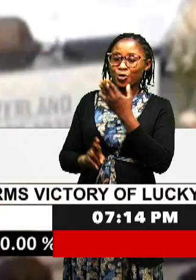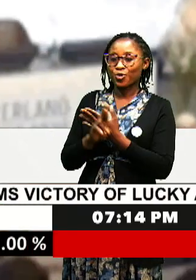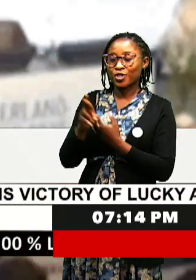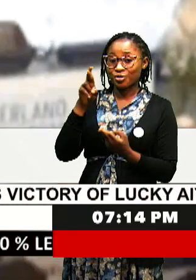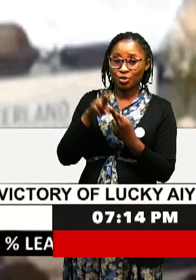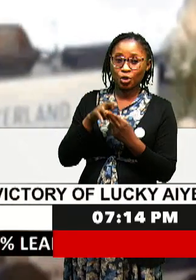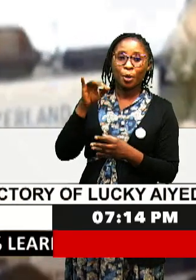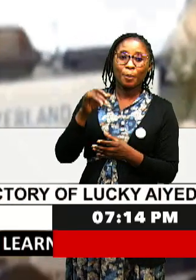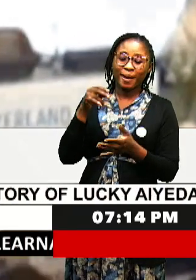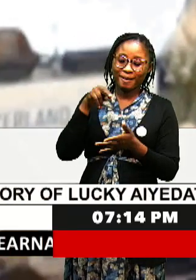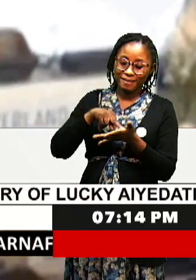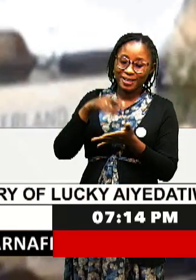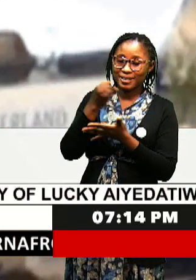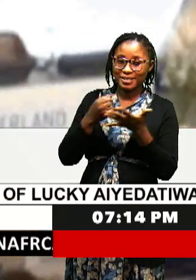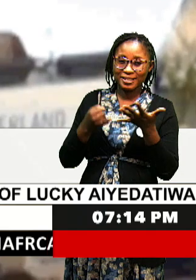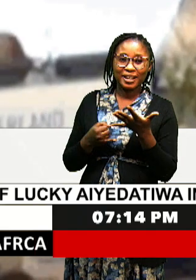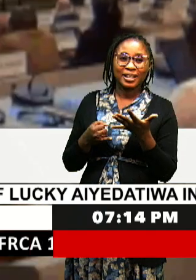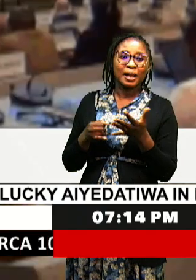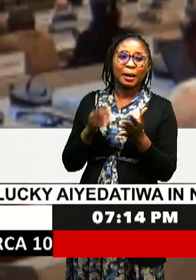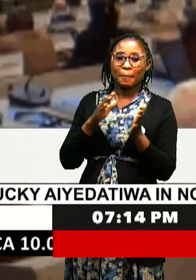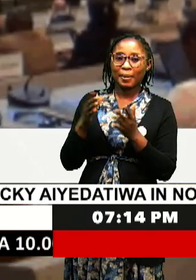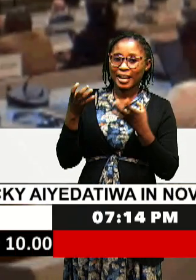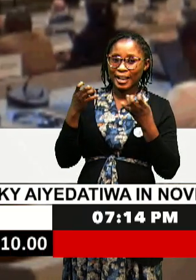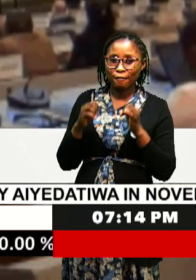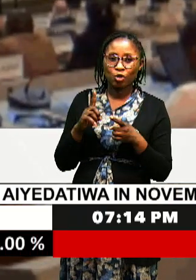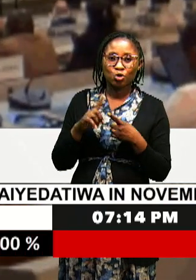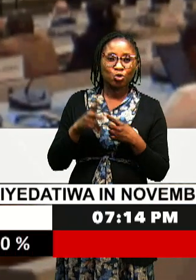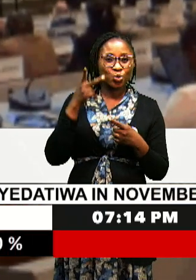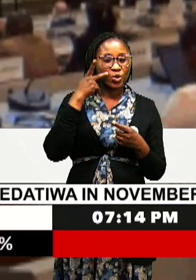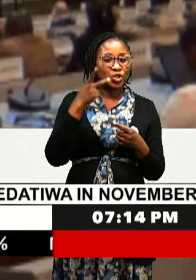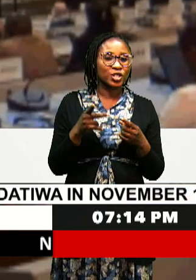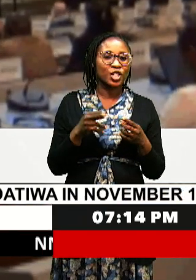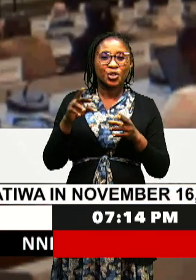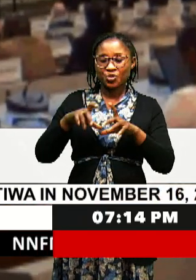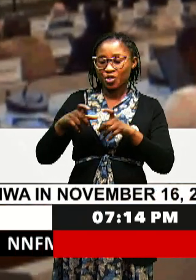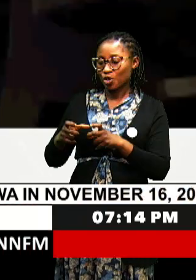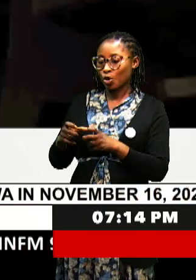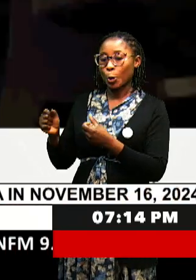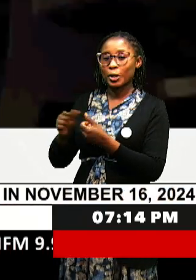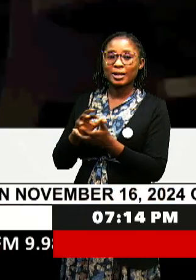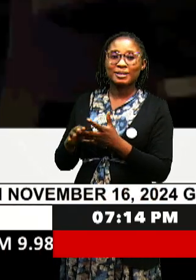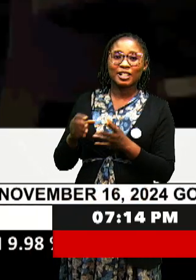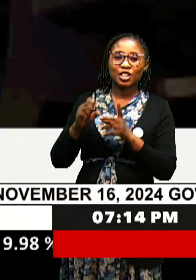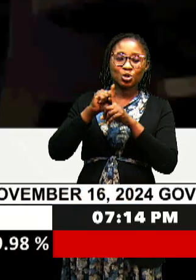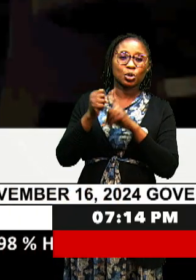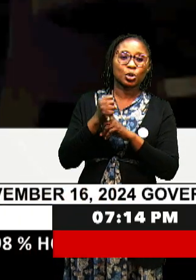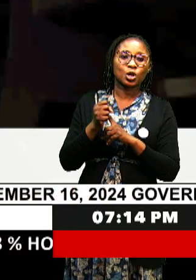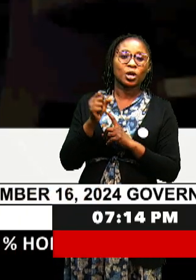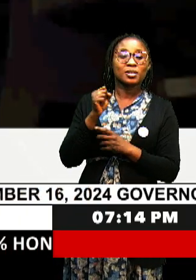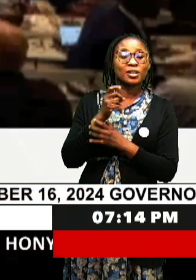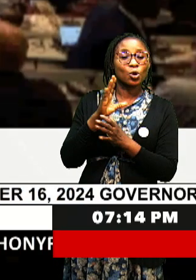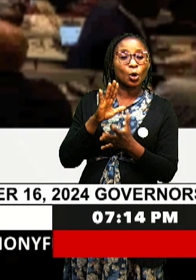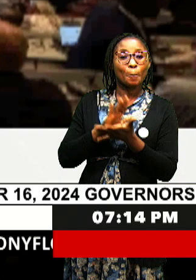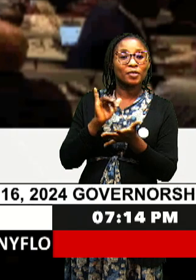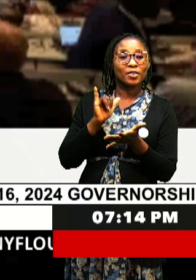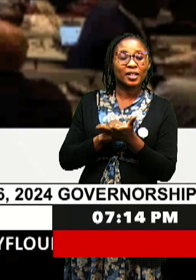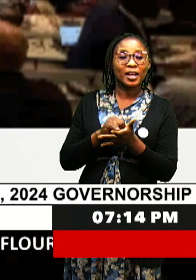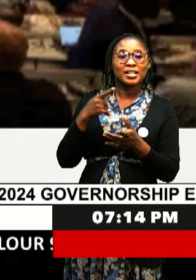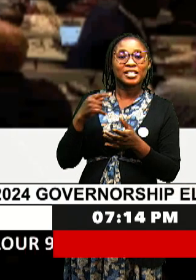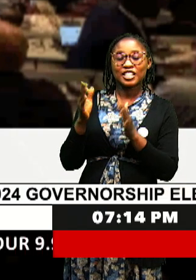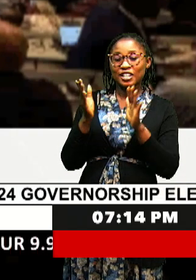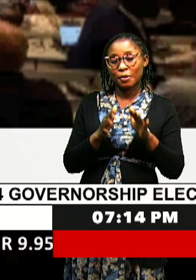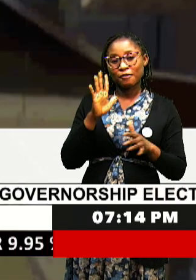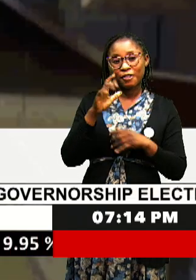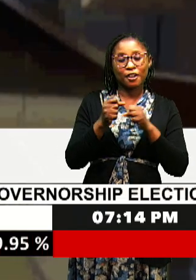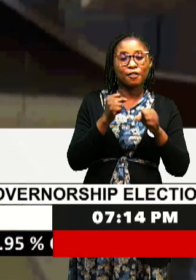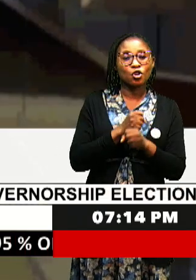by redesigning plans and efforts to suit regional disaster situations. Stakeholders believe that the remaining 5